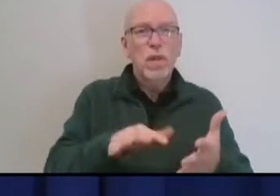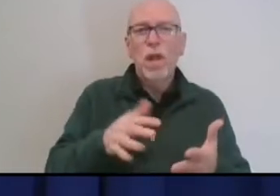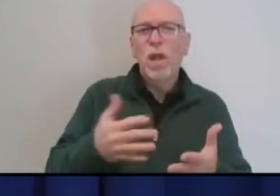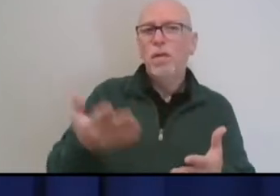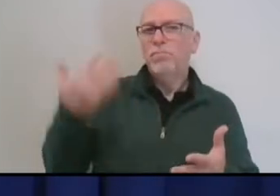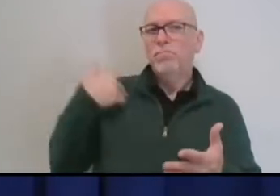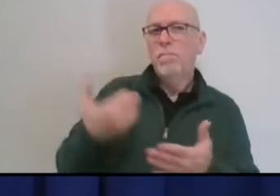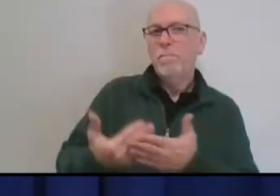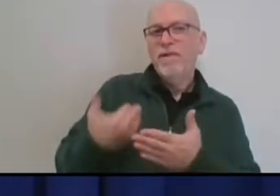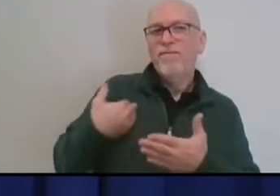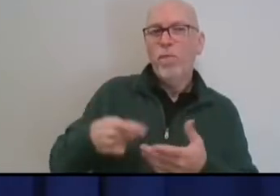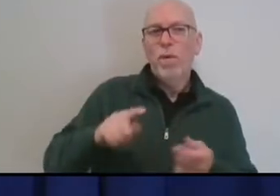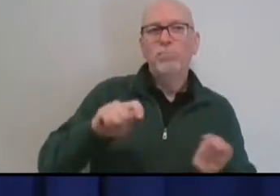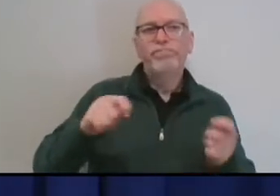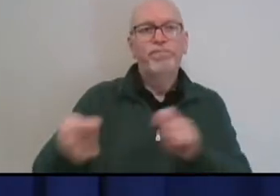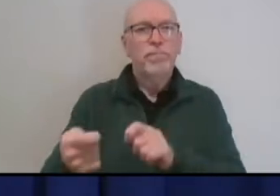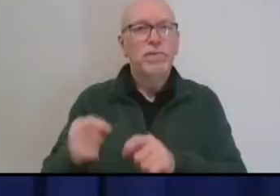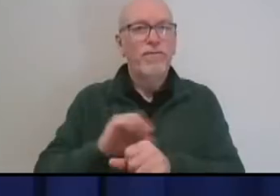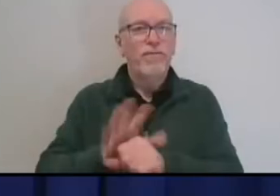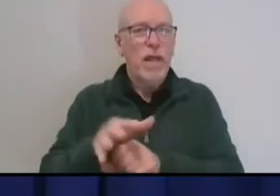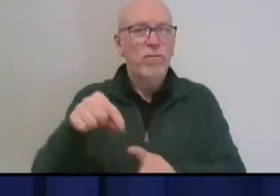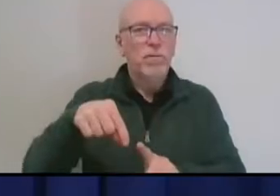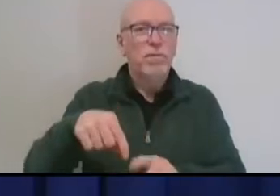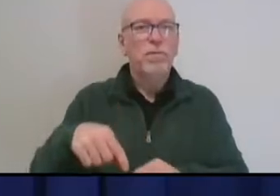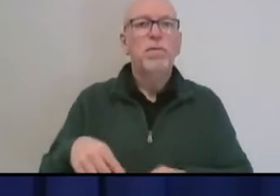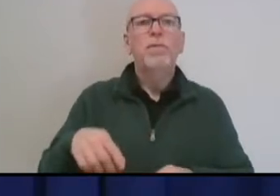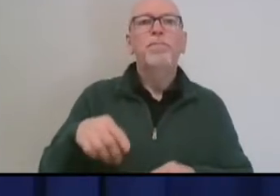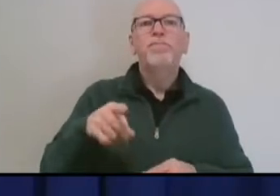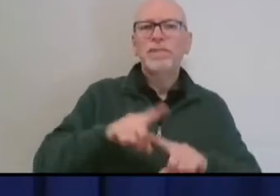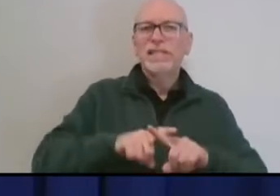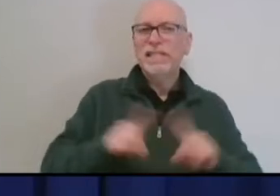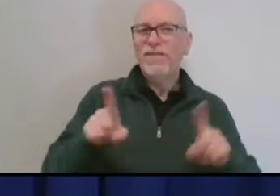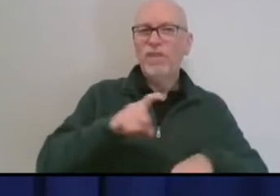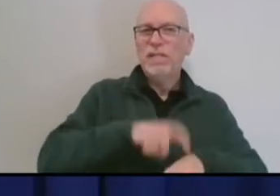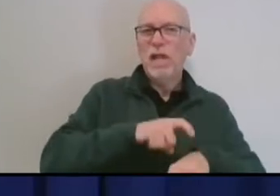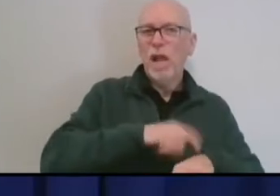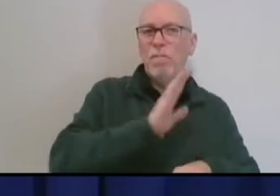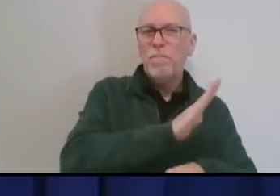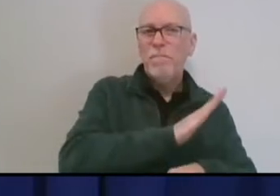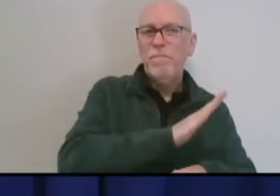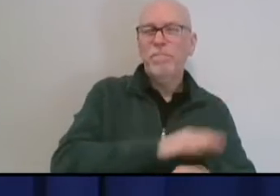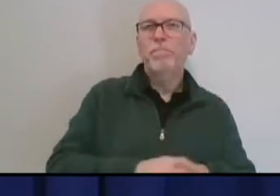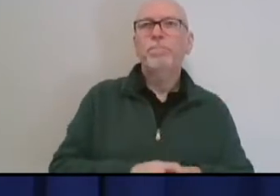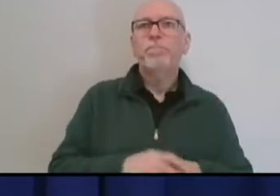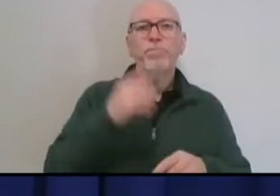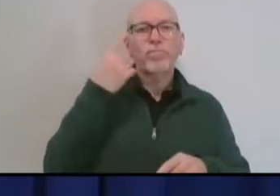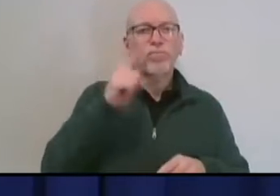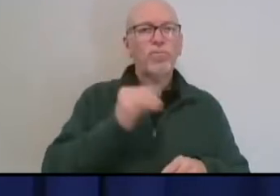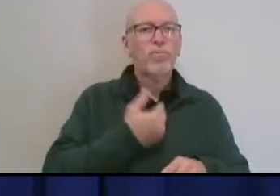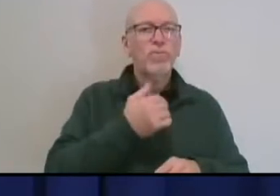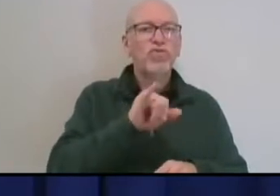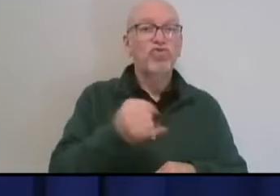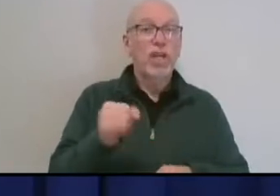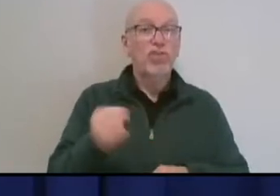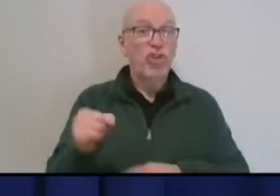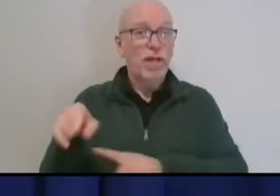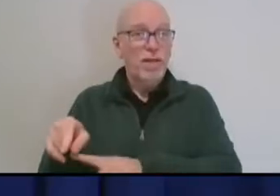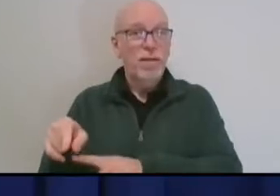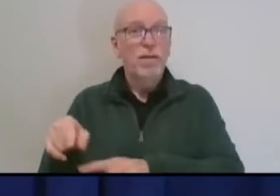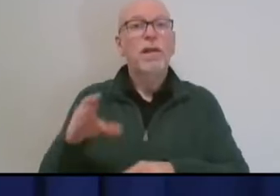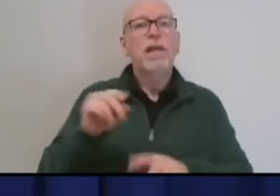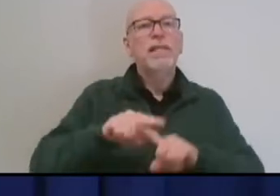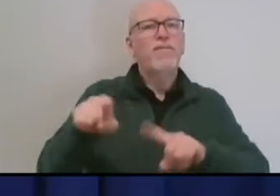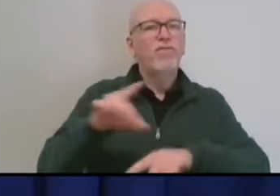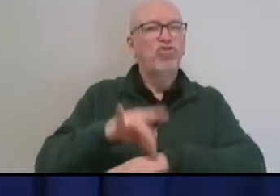we had these variants of concern out there. It was a different timeline for our J&J, and it was a different